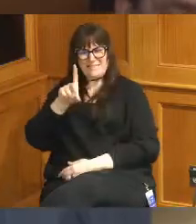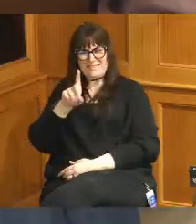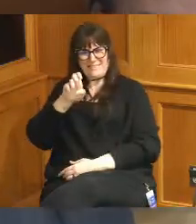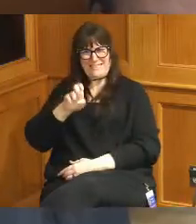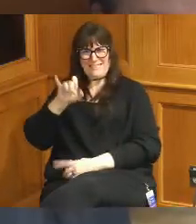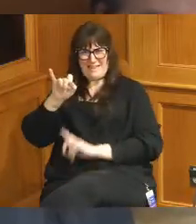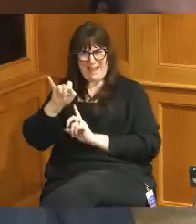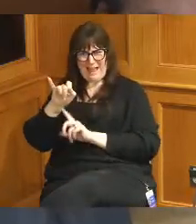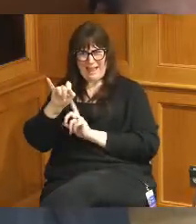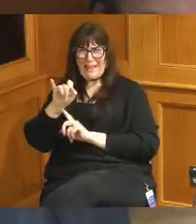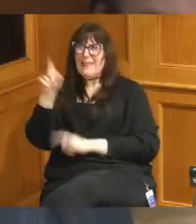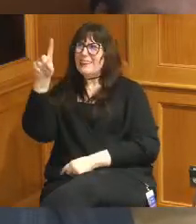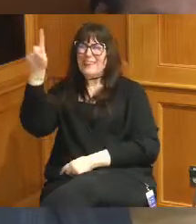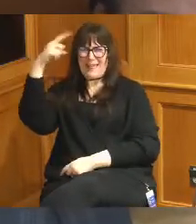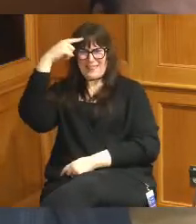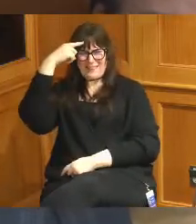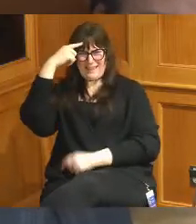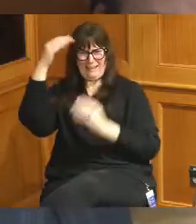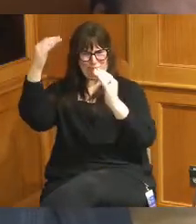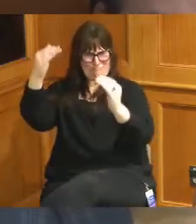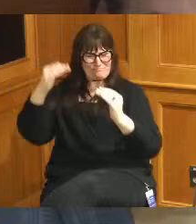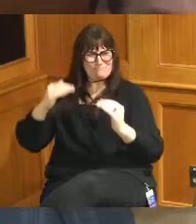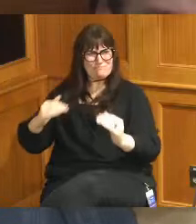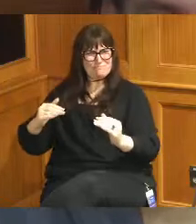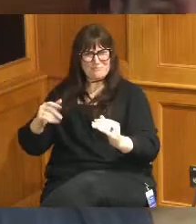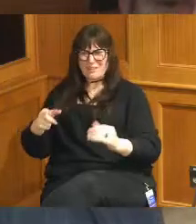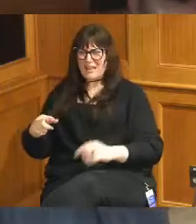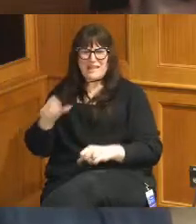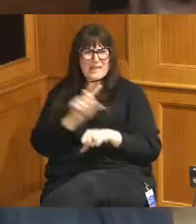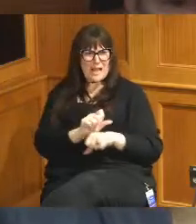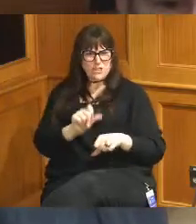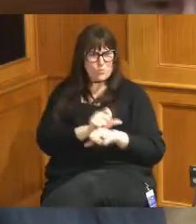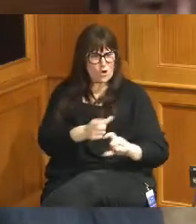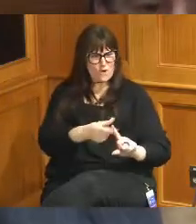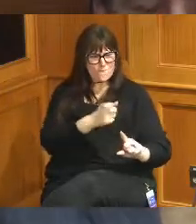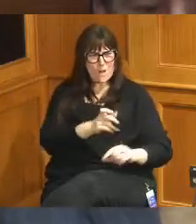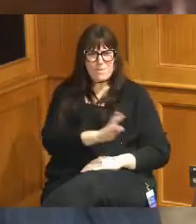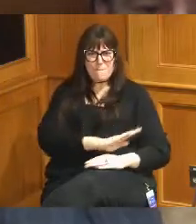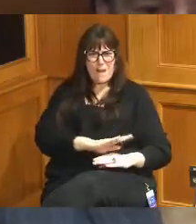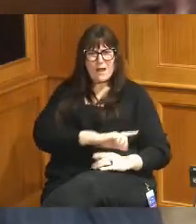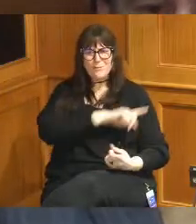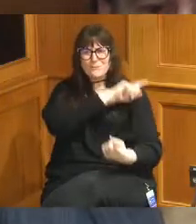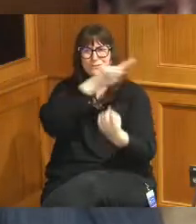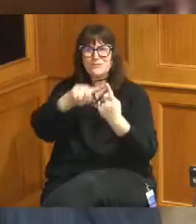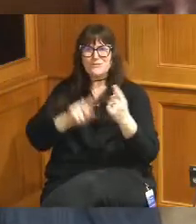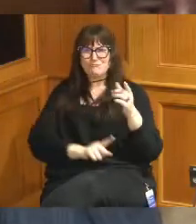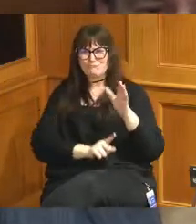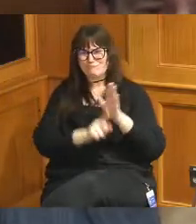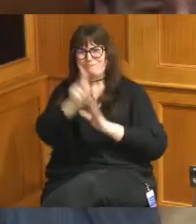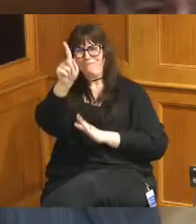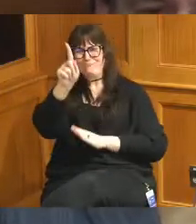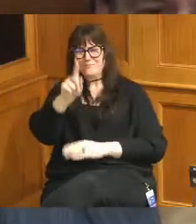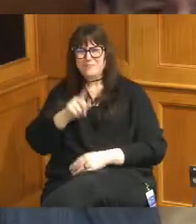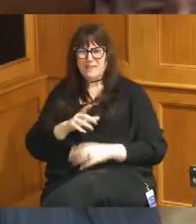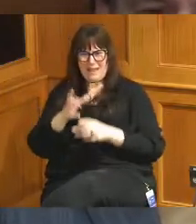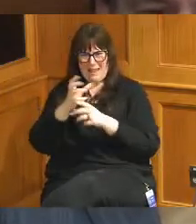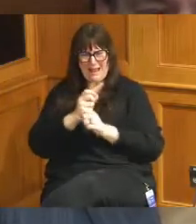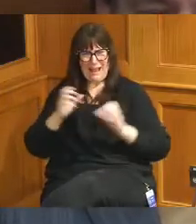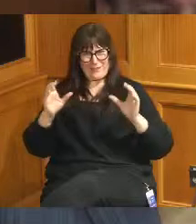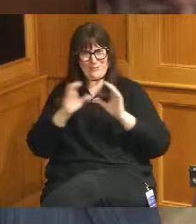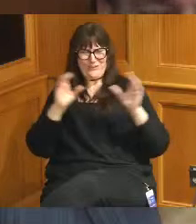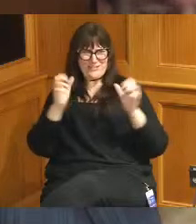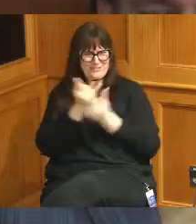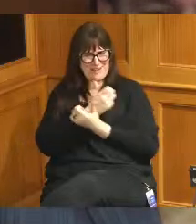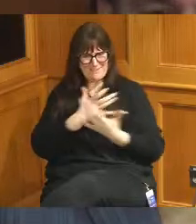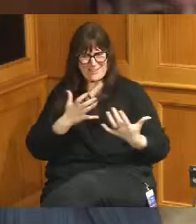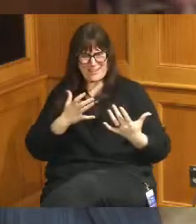brother he has come from the bottom, worked his way up, got the credentials. I remember when he first got the job,